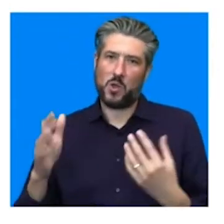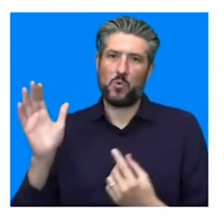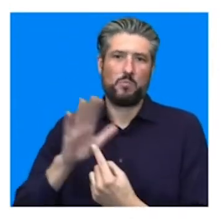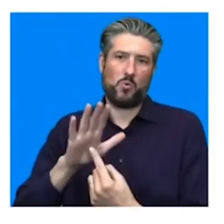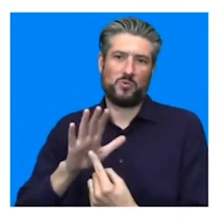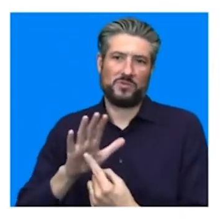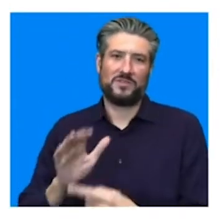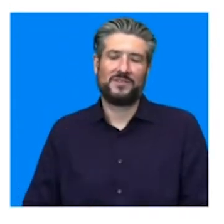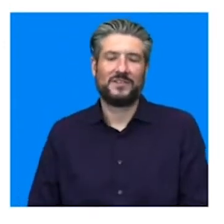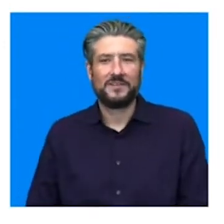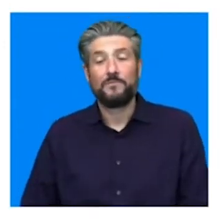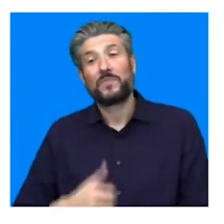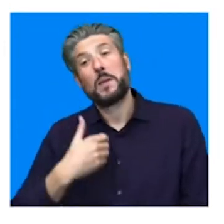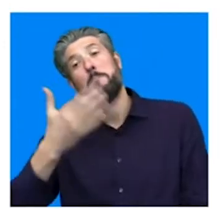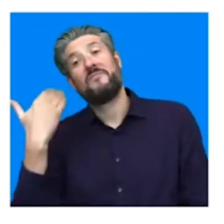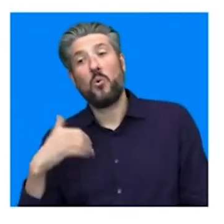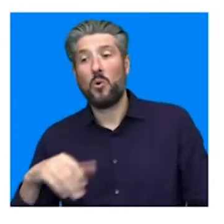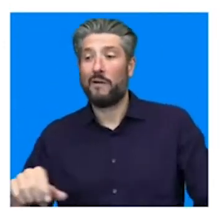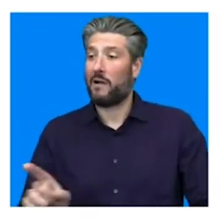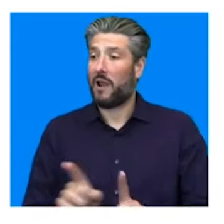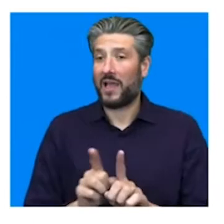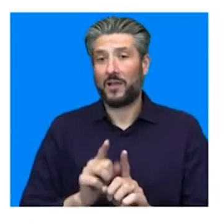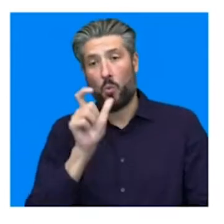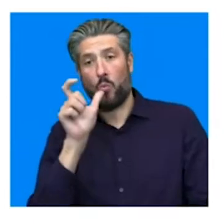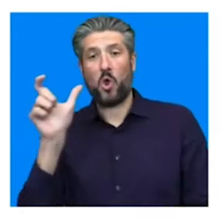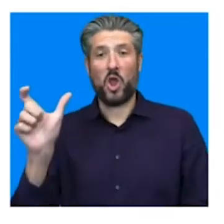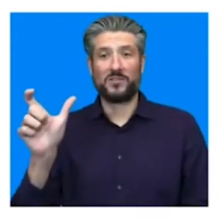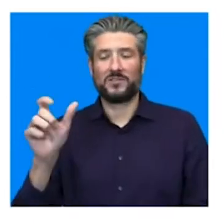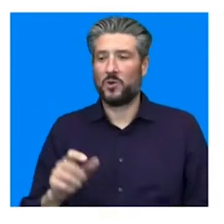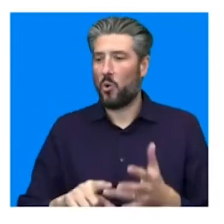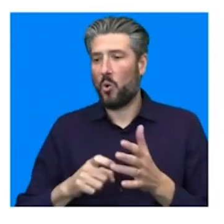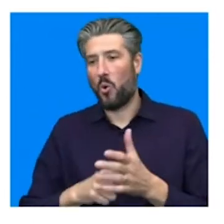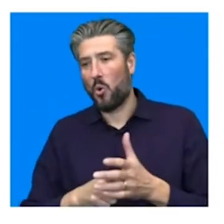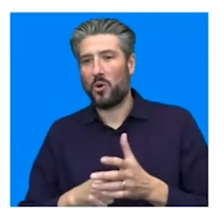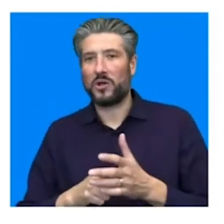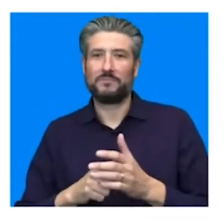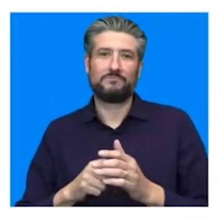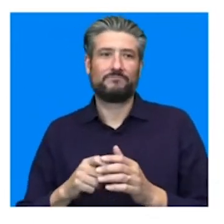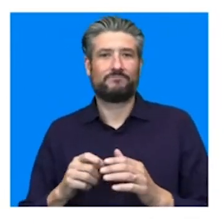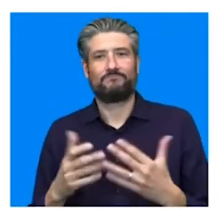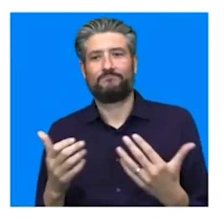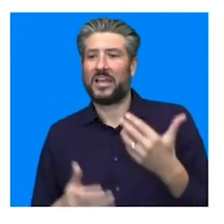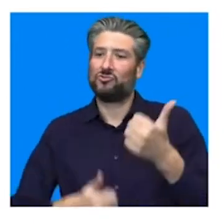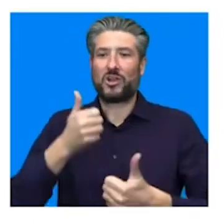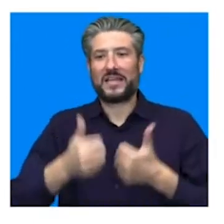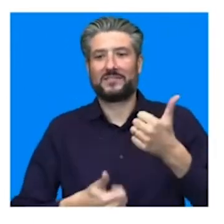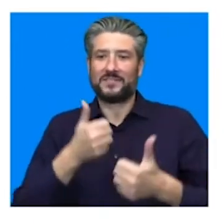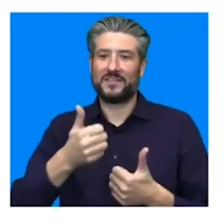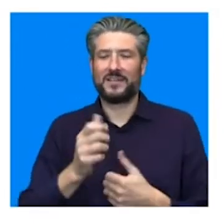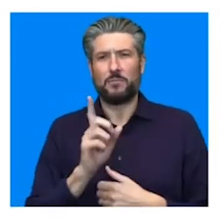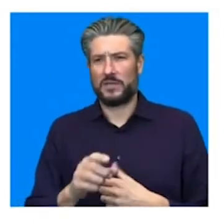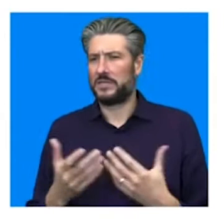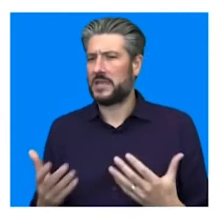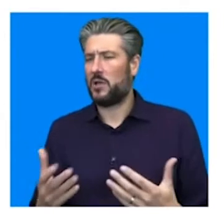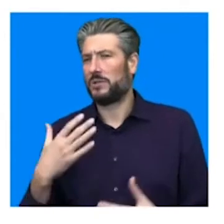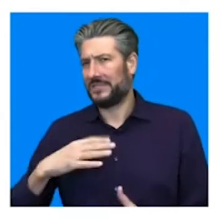it used to be a kind of a trend, but I think actually people have realized if you're not designing for the people with the biggest challenges, then you're not really designing